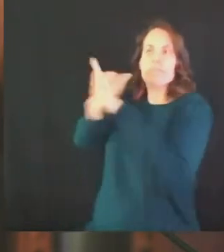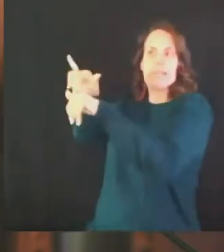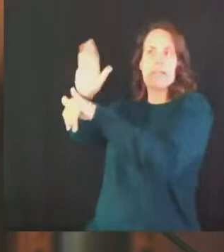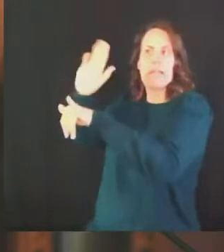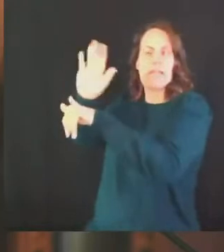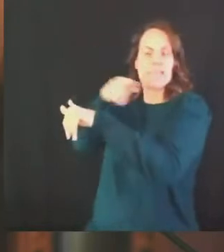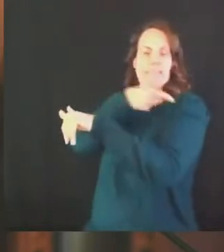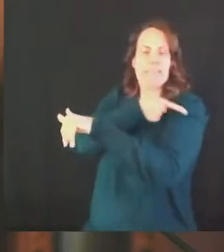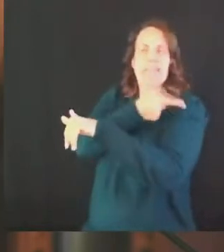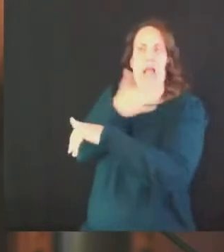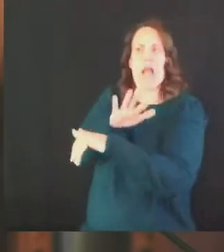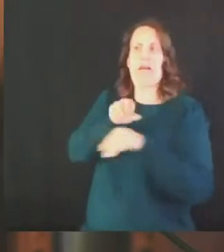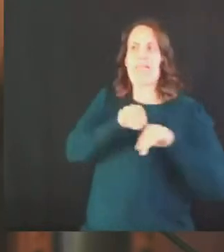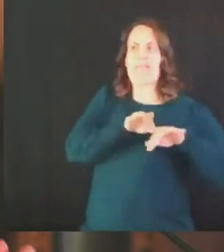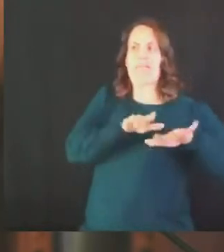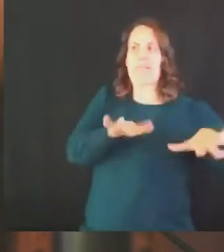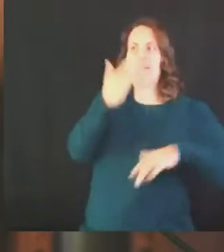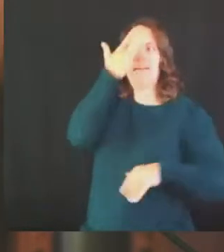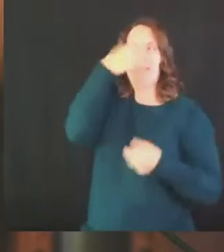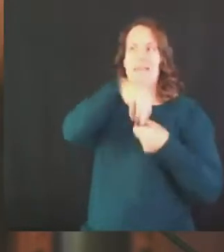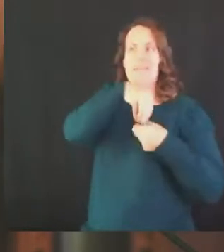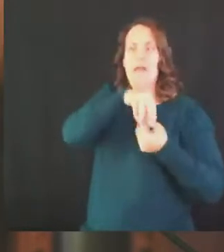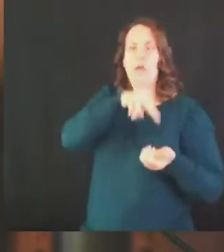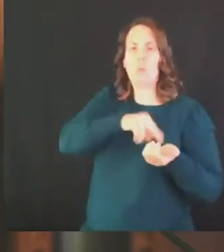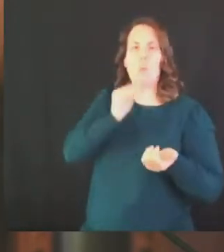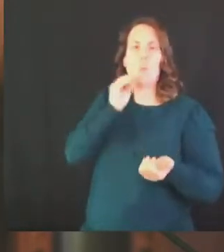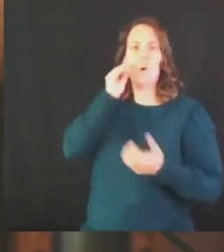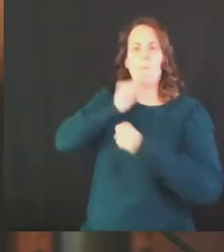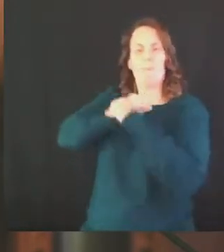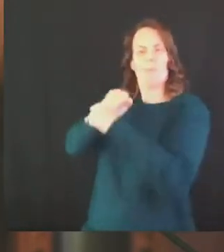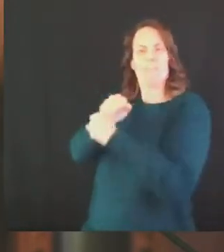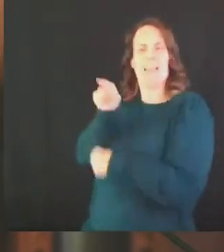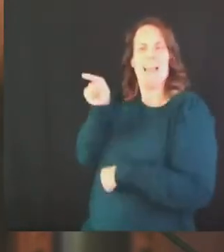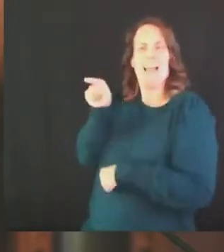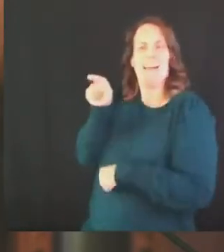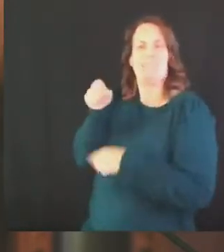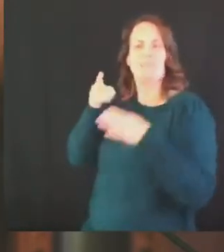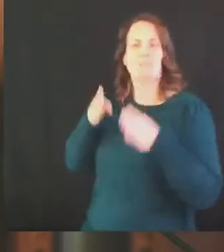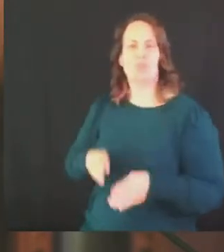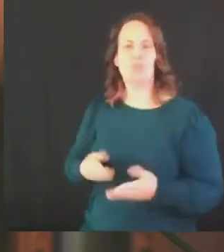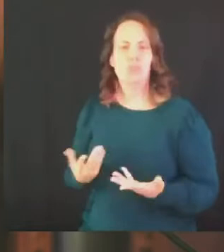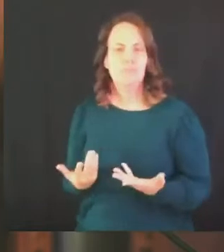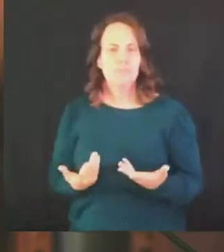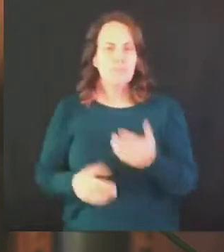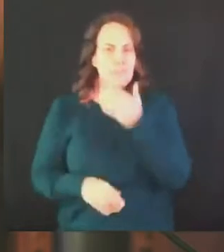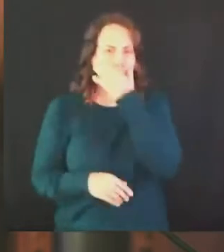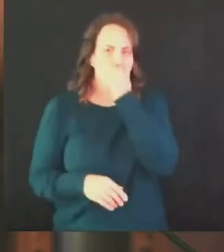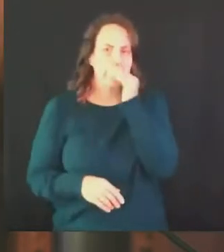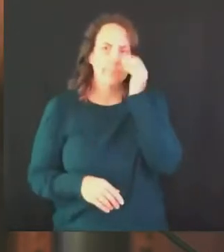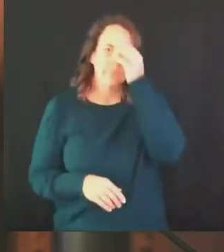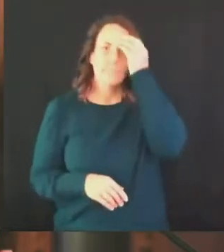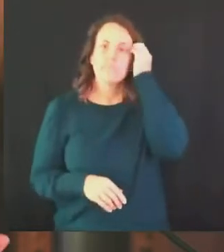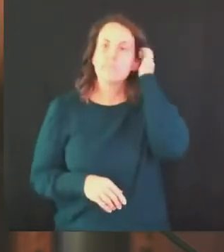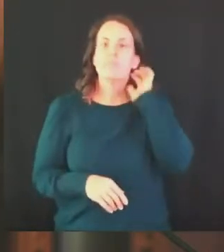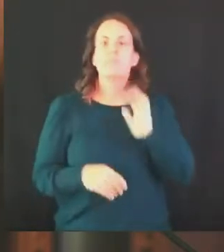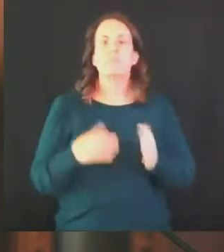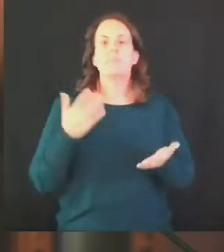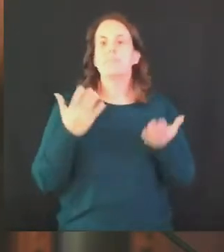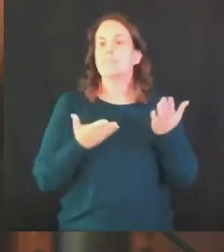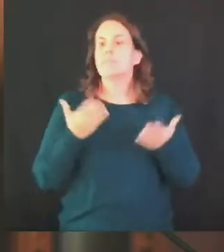patients, if they need to move folks around so that they've got a wing or a floor or a space that is